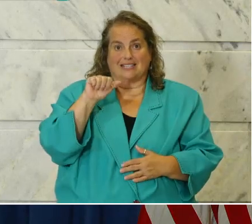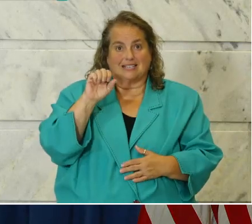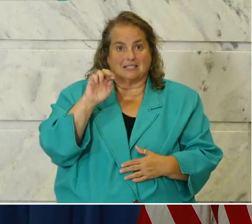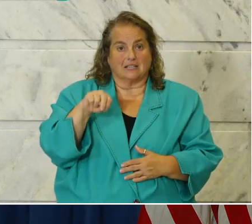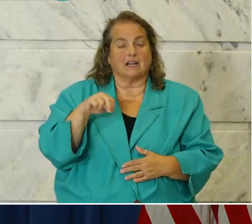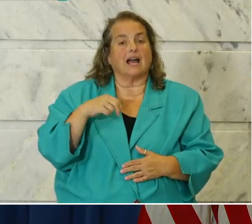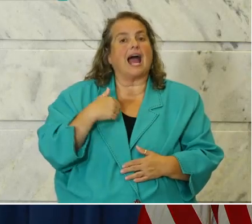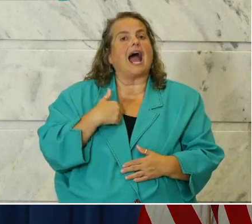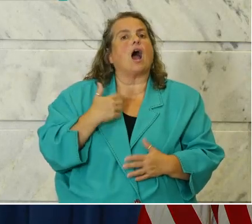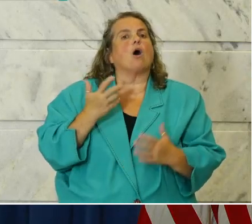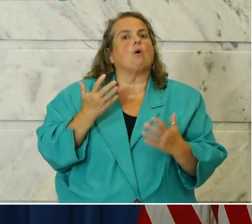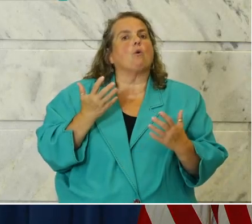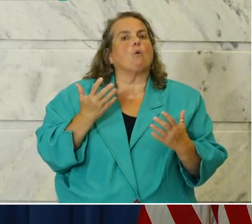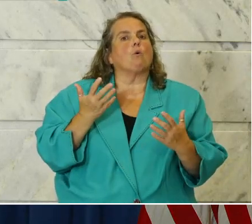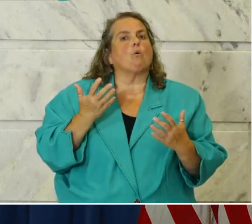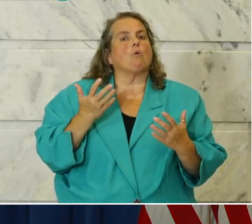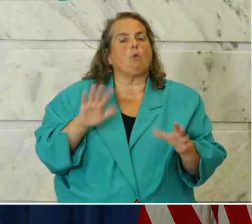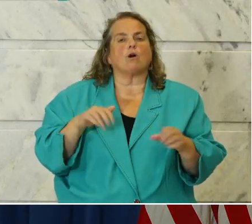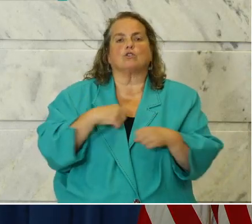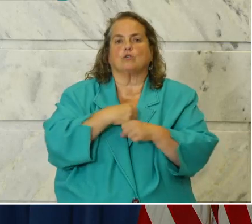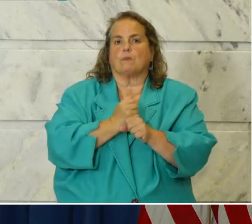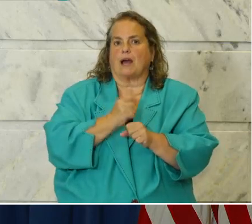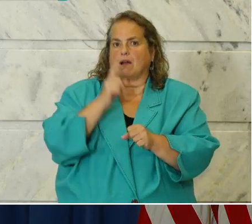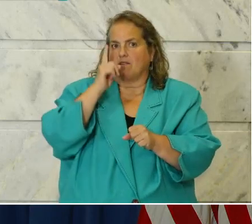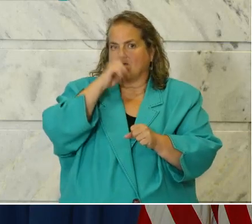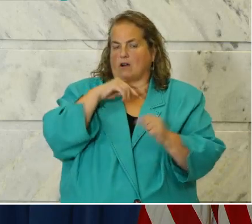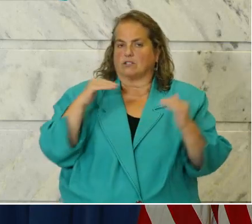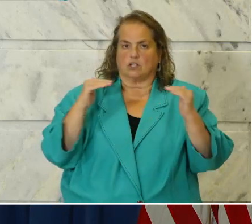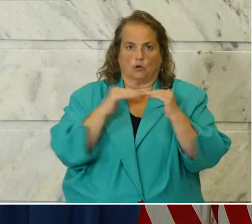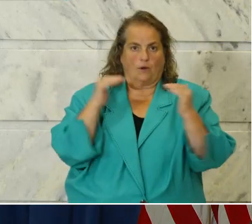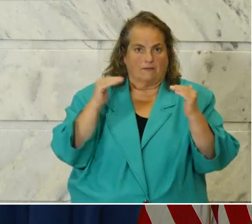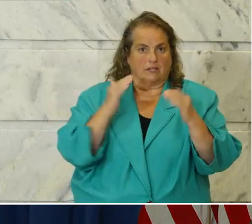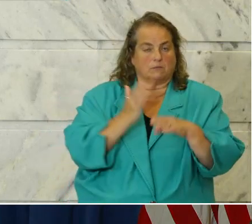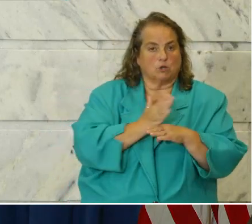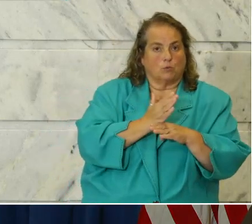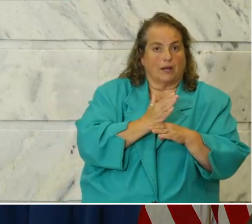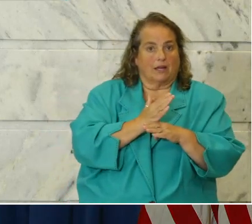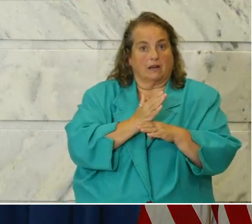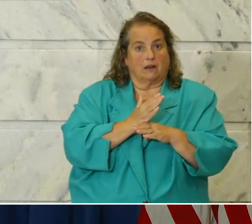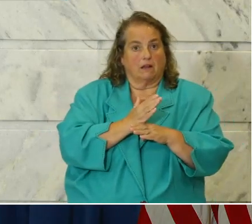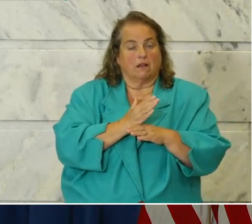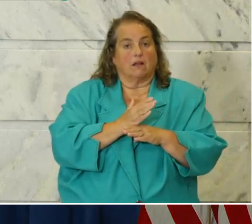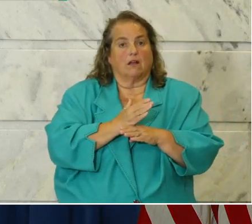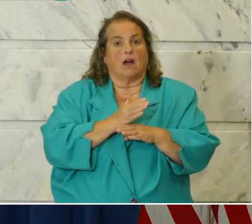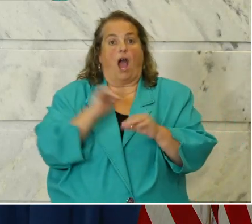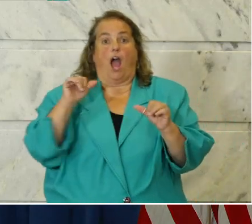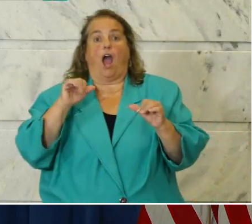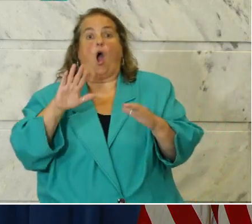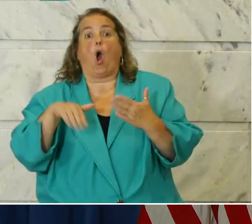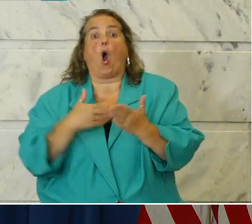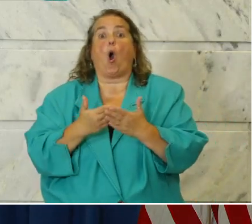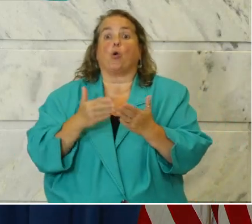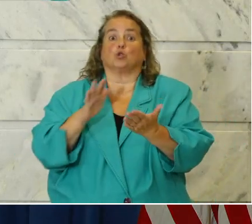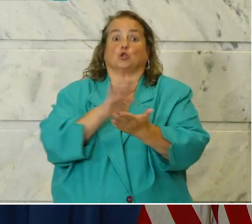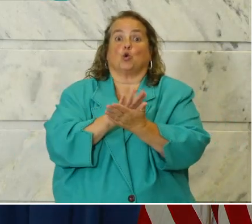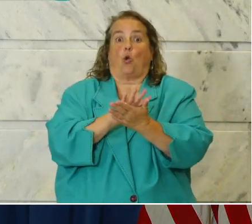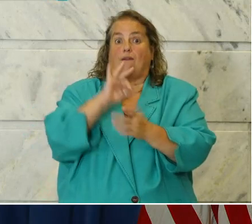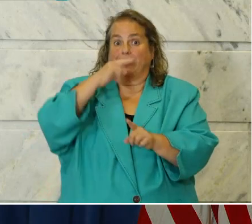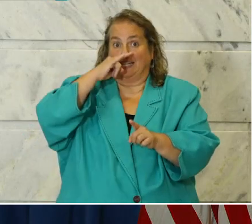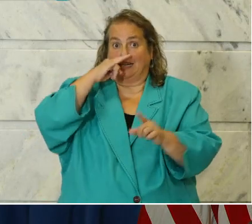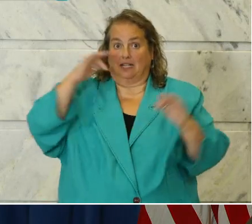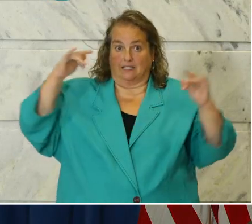want to not make a false equivalency, though, between a whole school of kids that are there